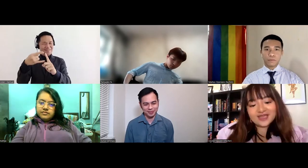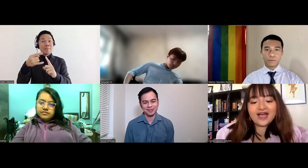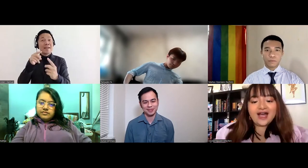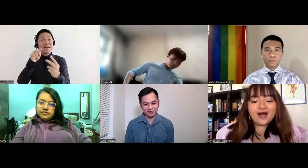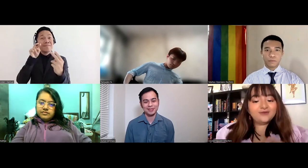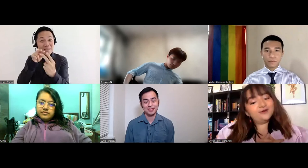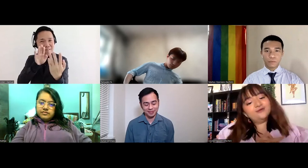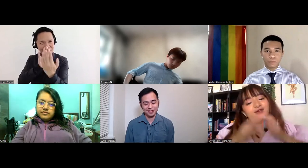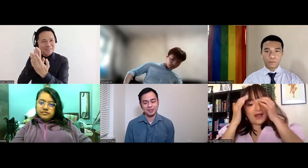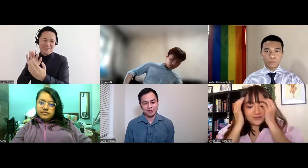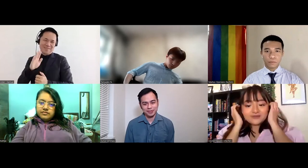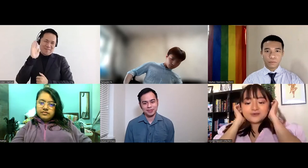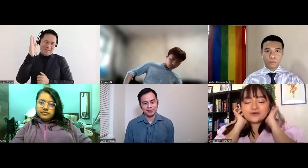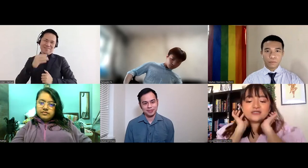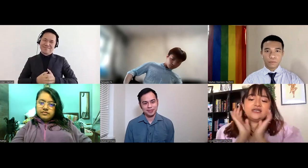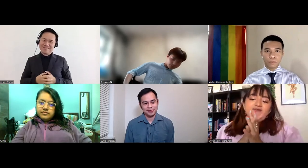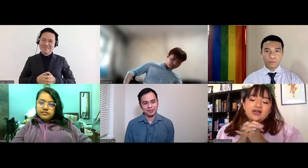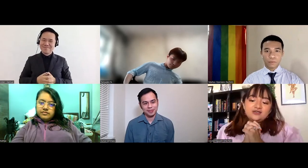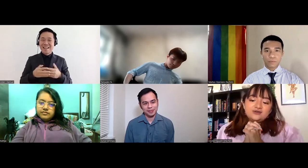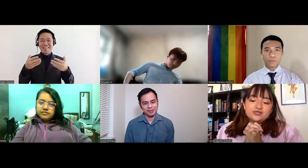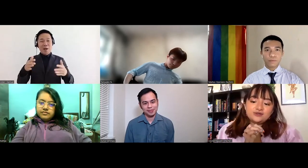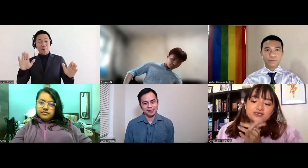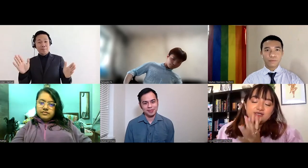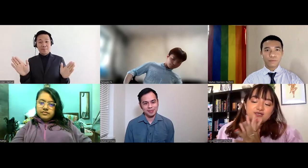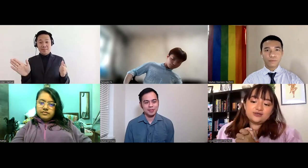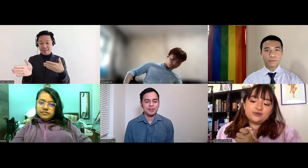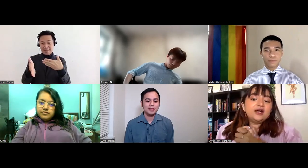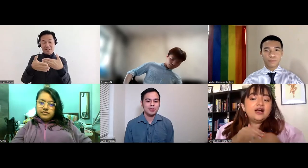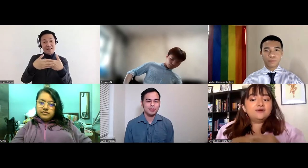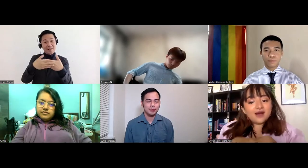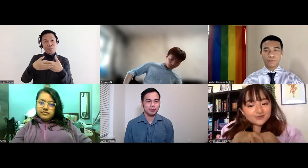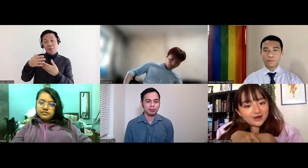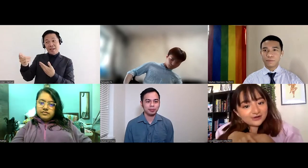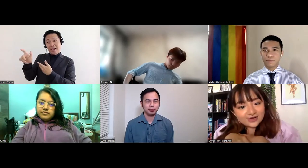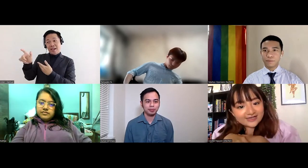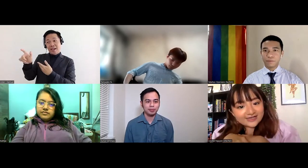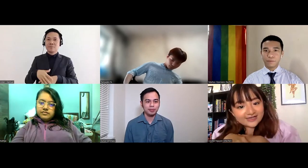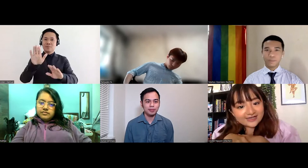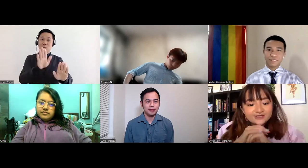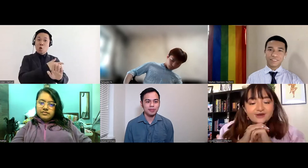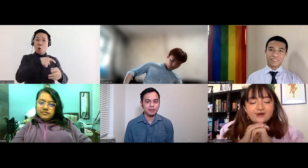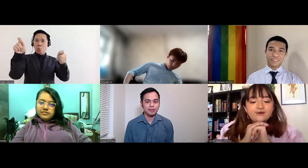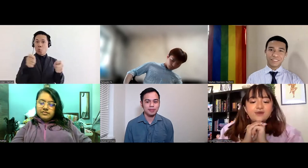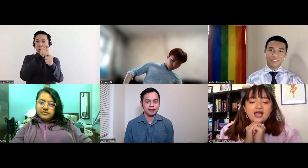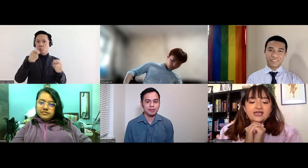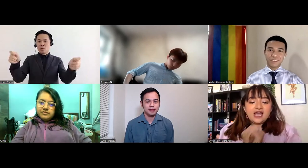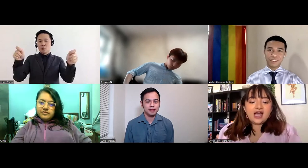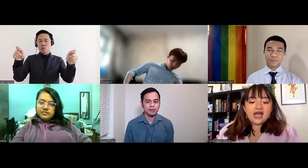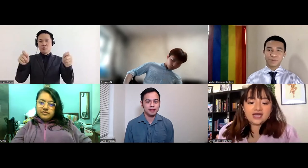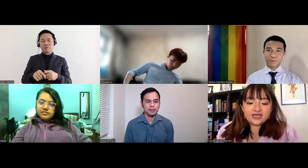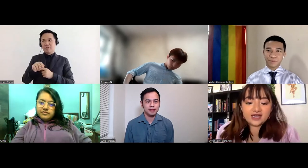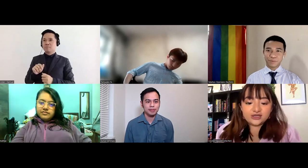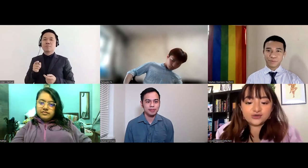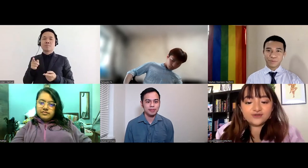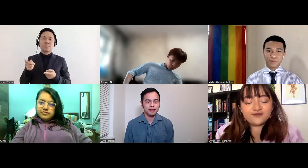in the near future. Before we wrap up, we would invite you to listen to a rap song created a few months ago by